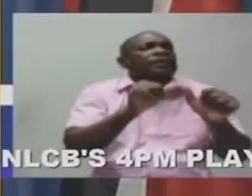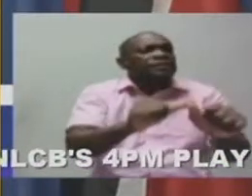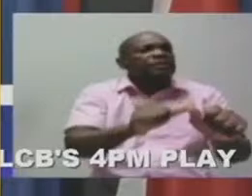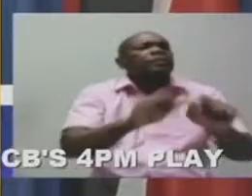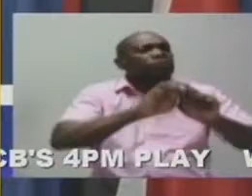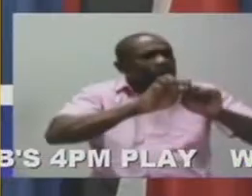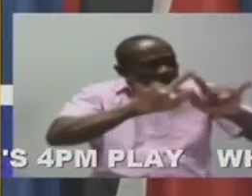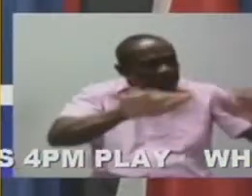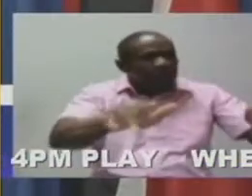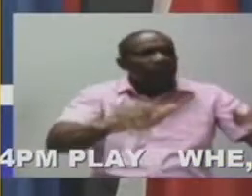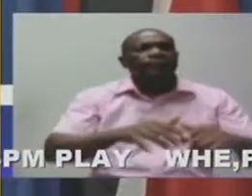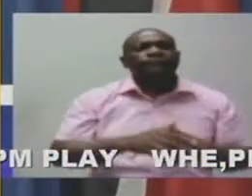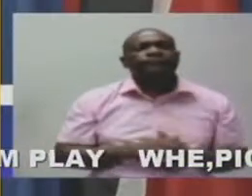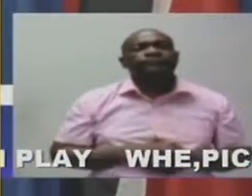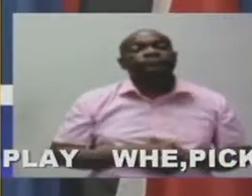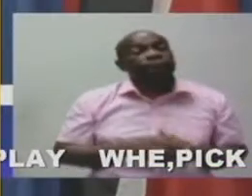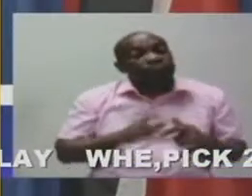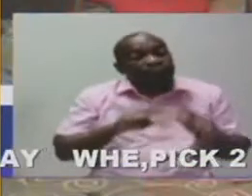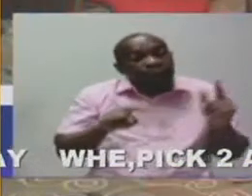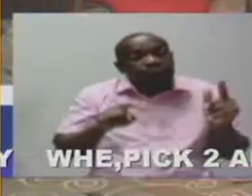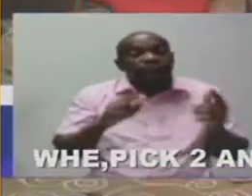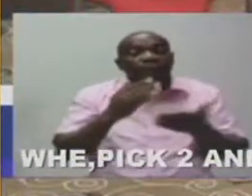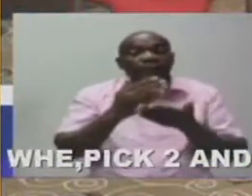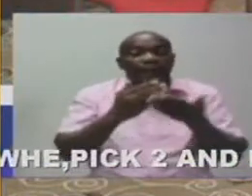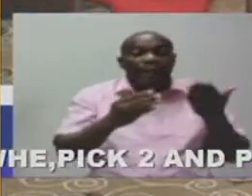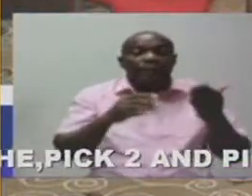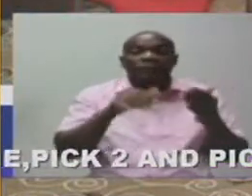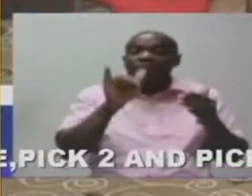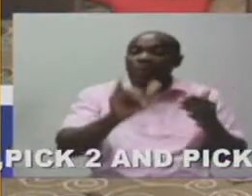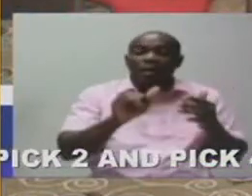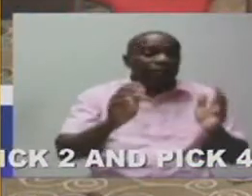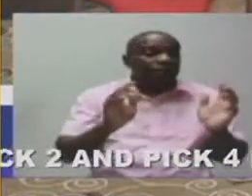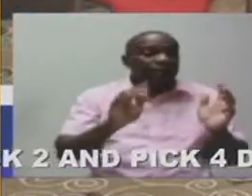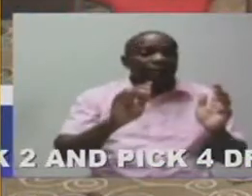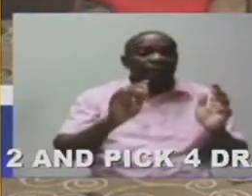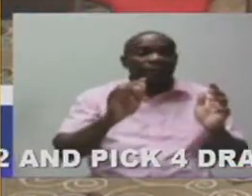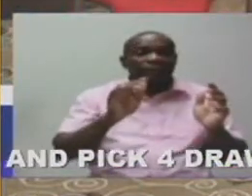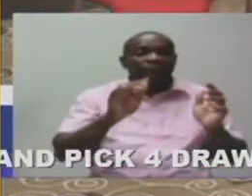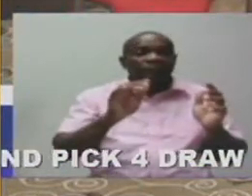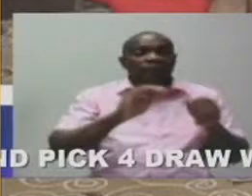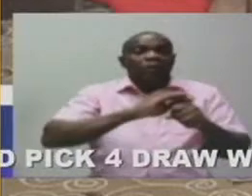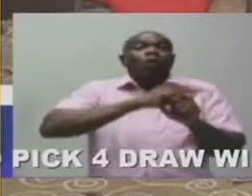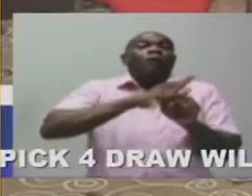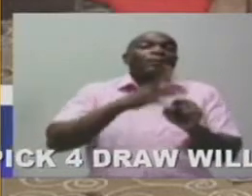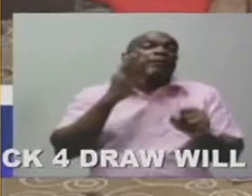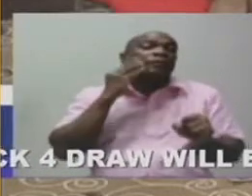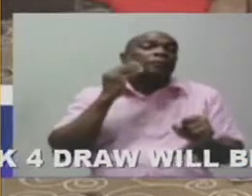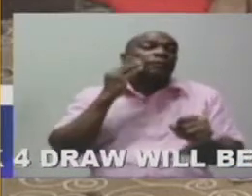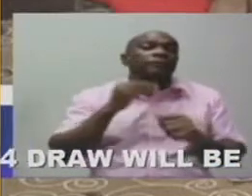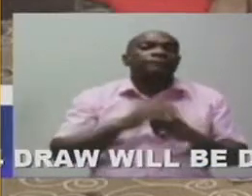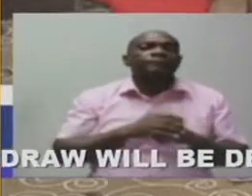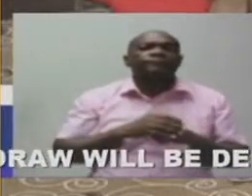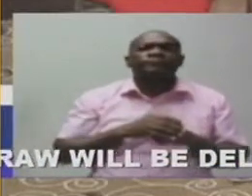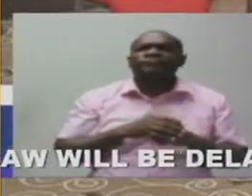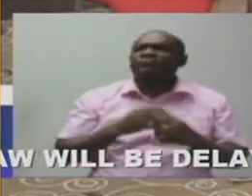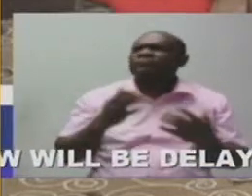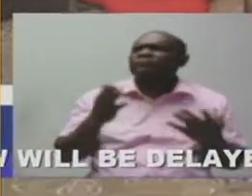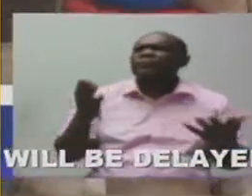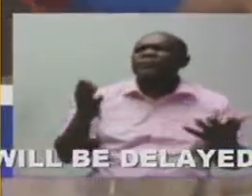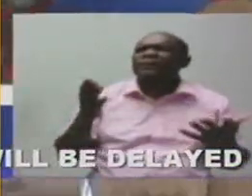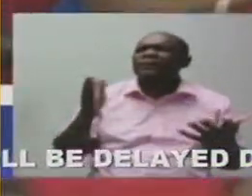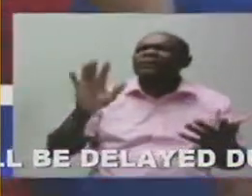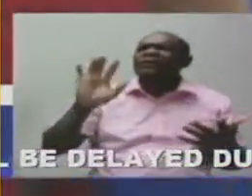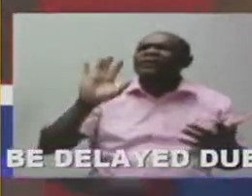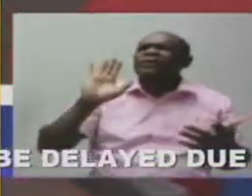experience. As it relates to your position on not opening the beaches, what is the fear? What